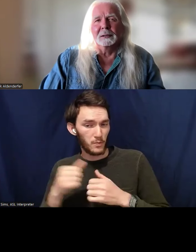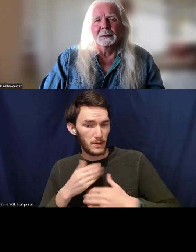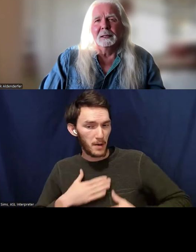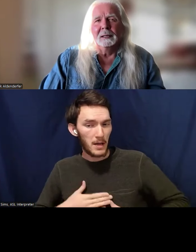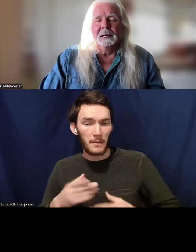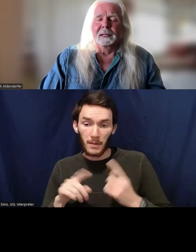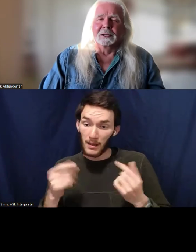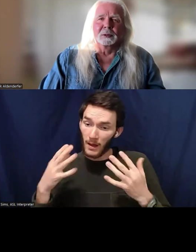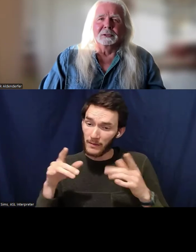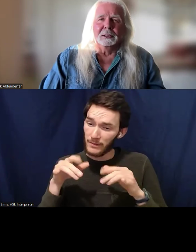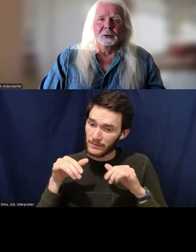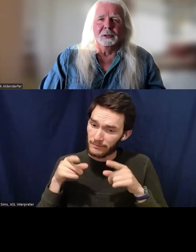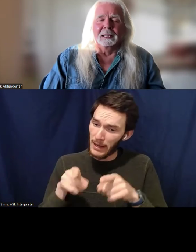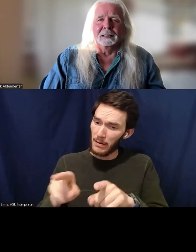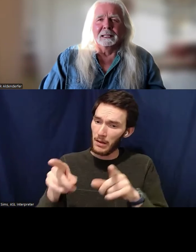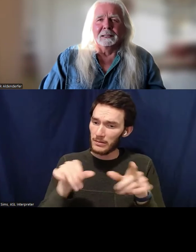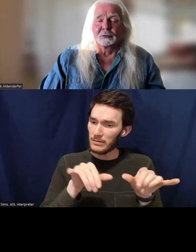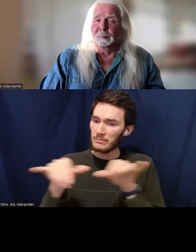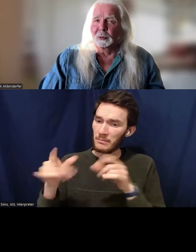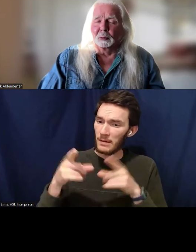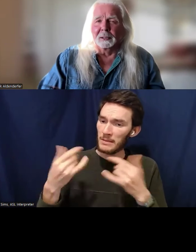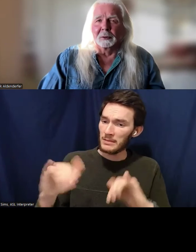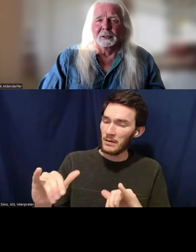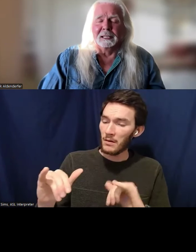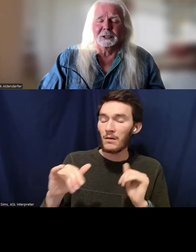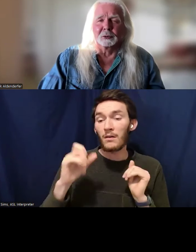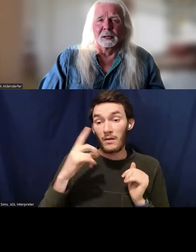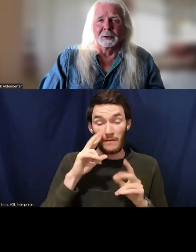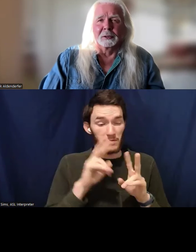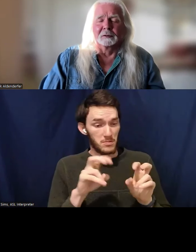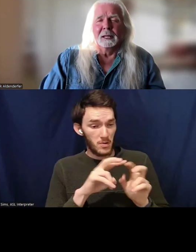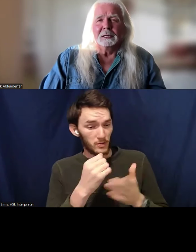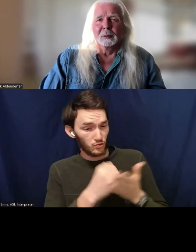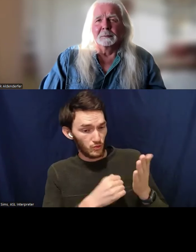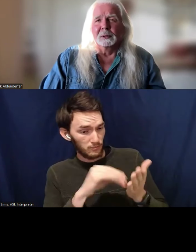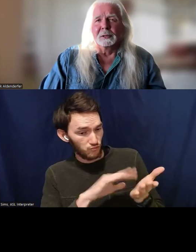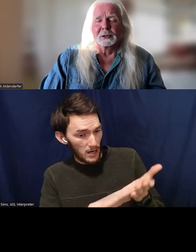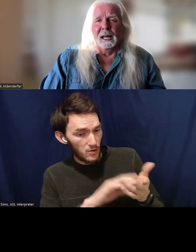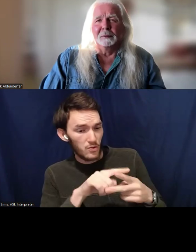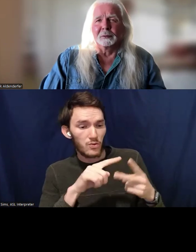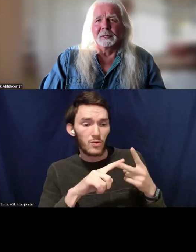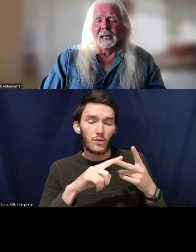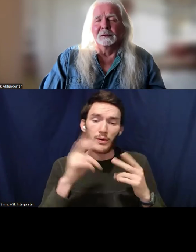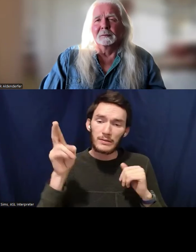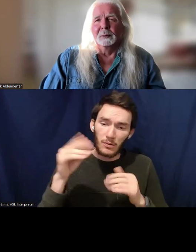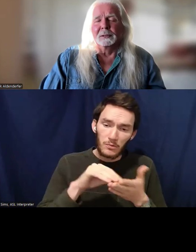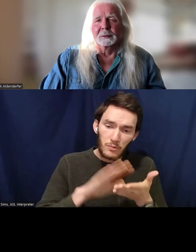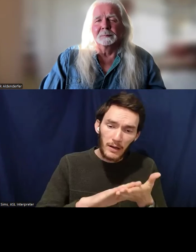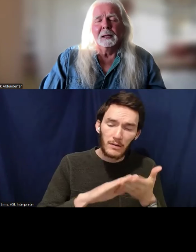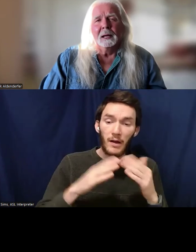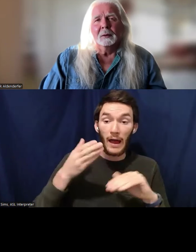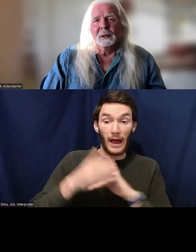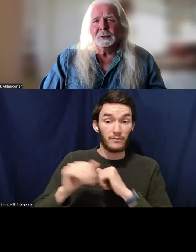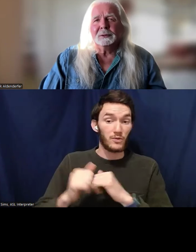as well. That is, when you take a look at the scriptural record, the textual record of Tibetan Buddhism after the advent of